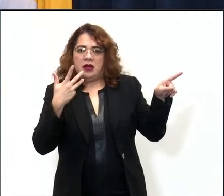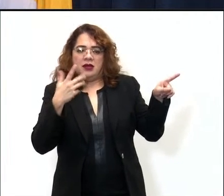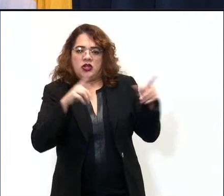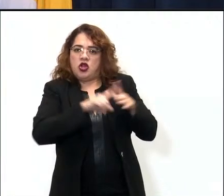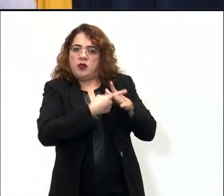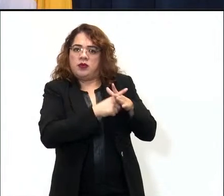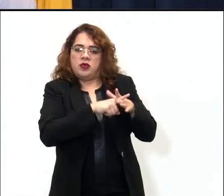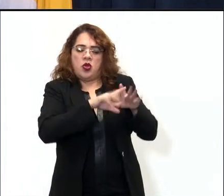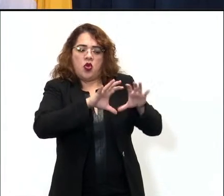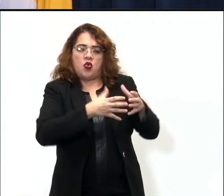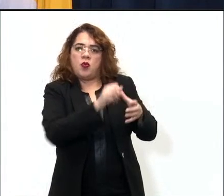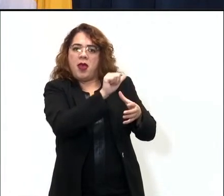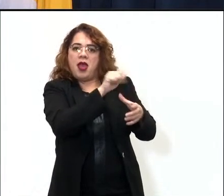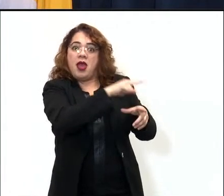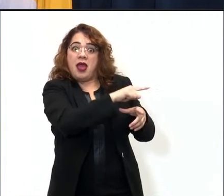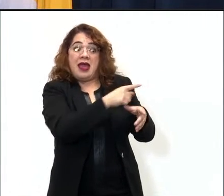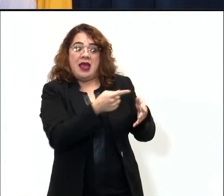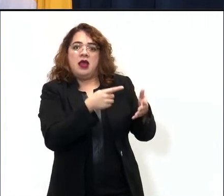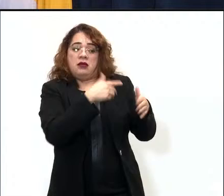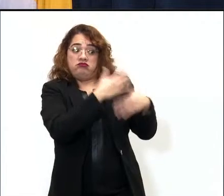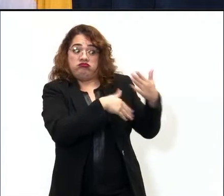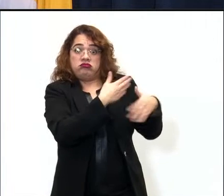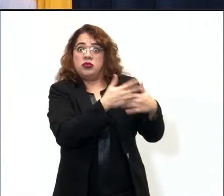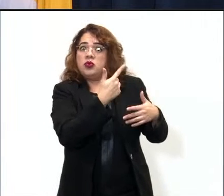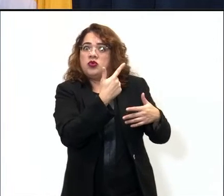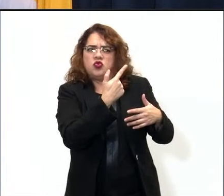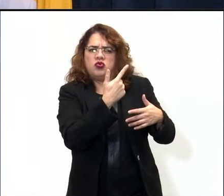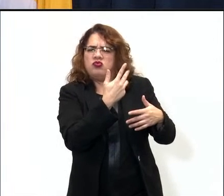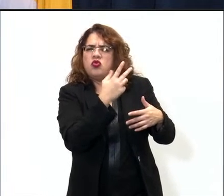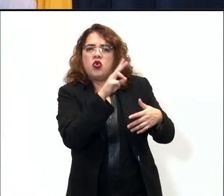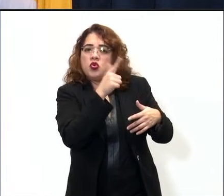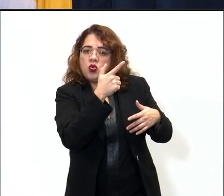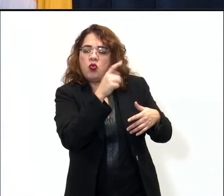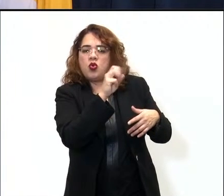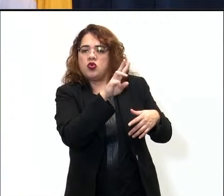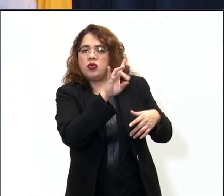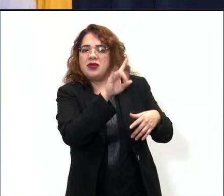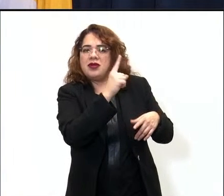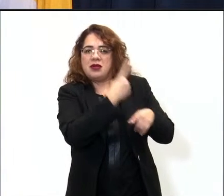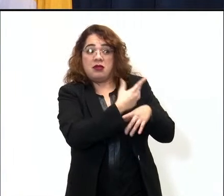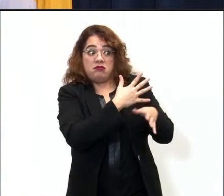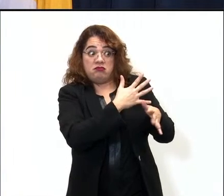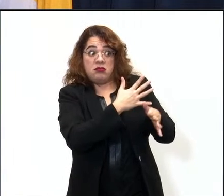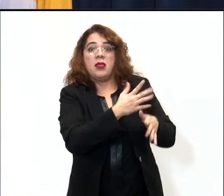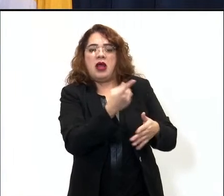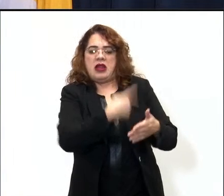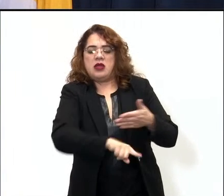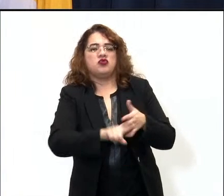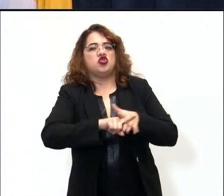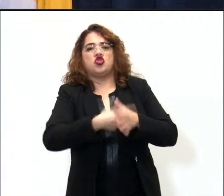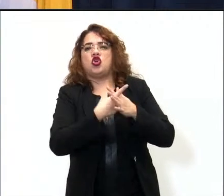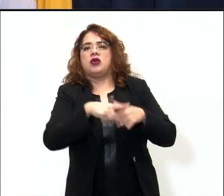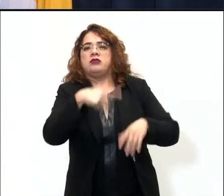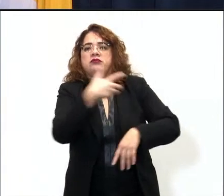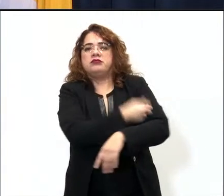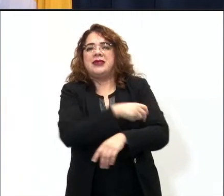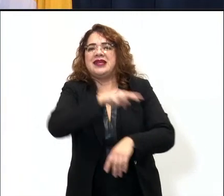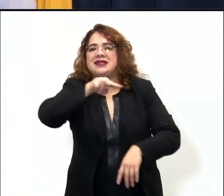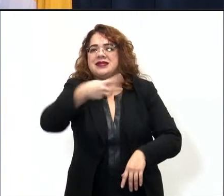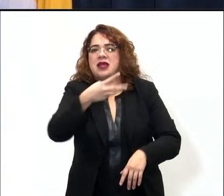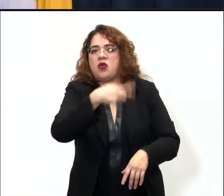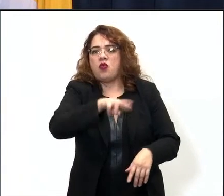their second round starting next week. So we are planning for all those different things, and I just wanted people to understand when we talk